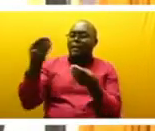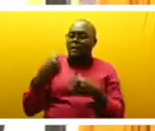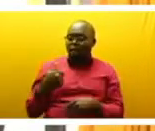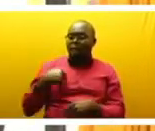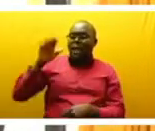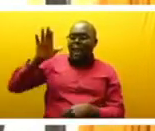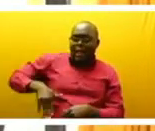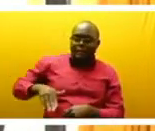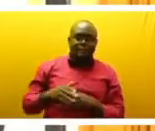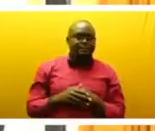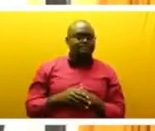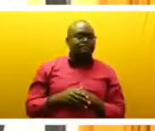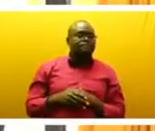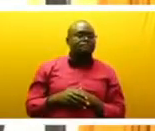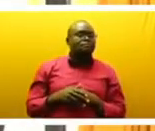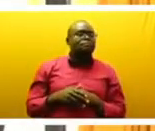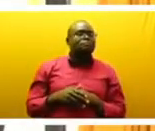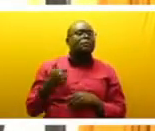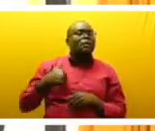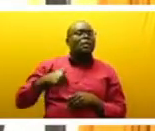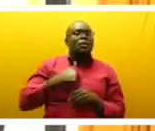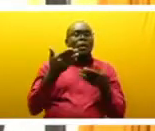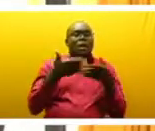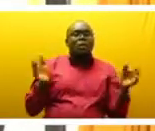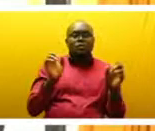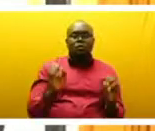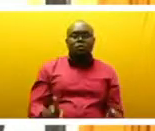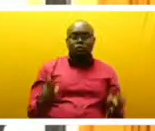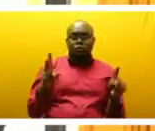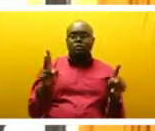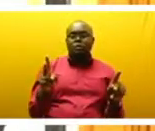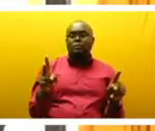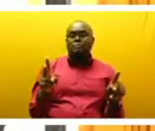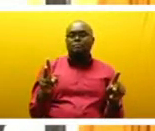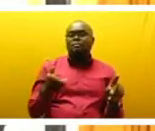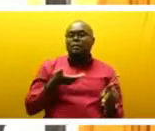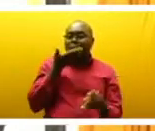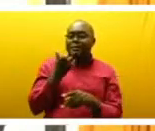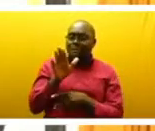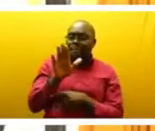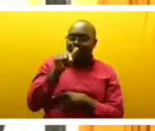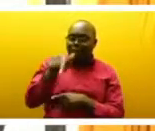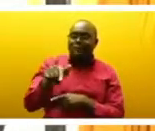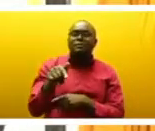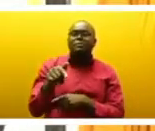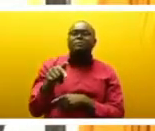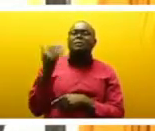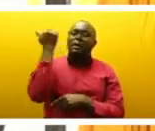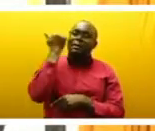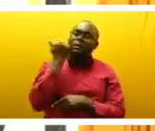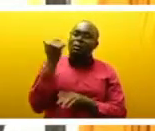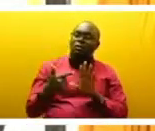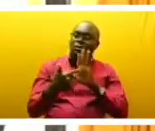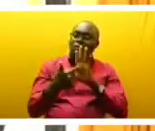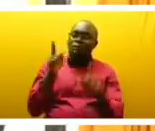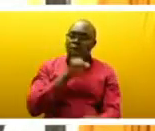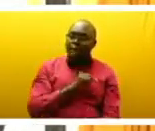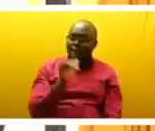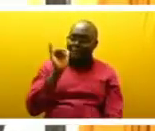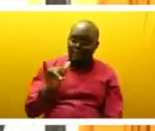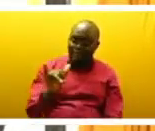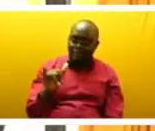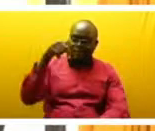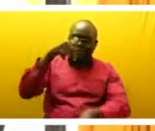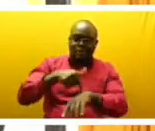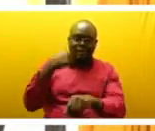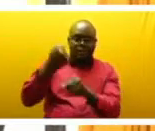during the pre-conference, and we lost the opportunity to respond. And this court did indicate that when we'll